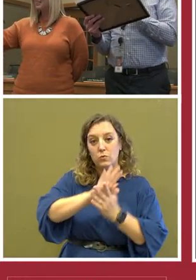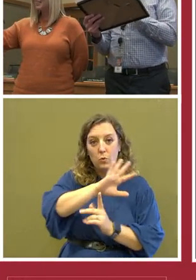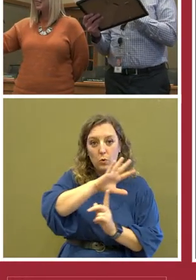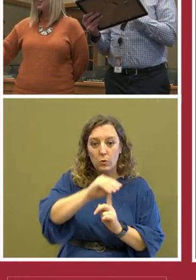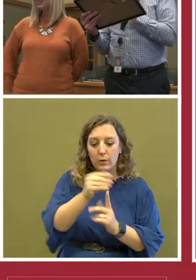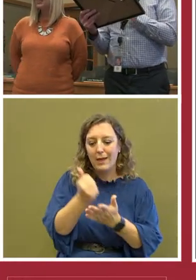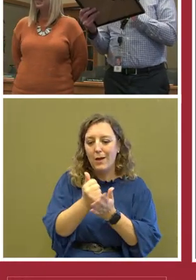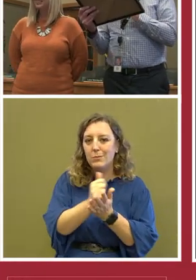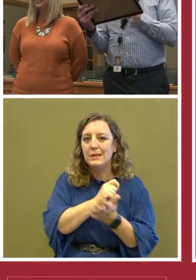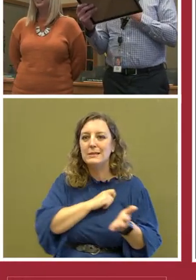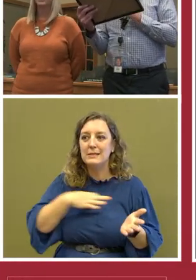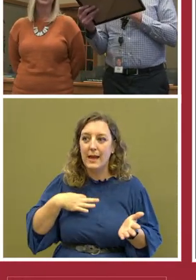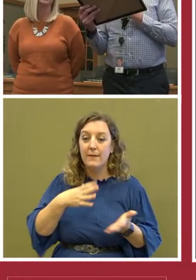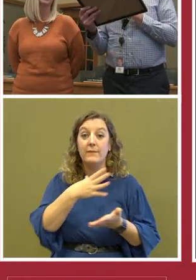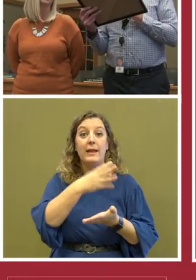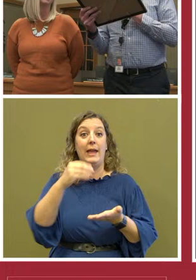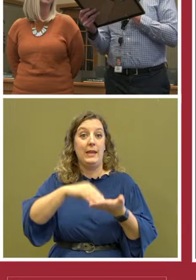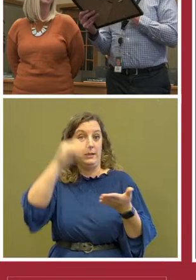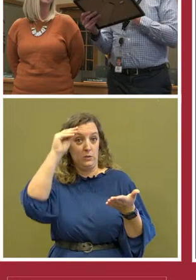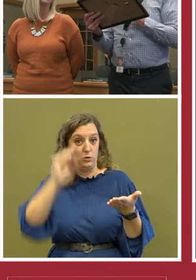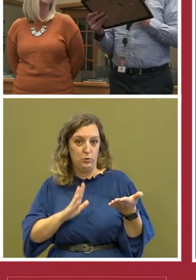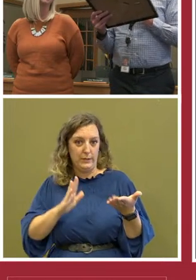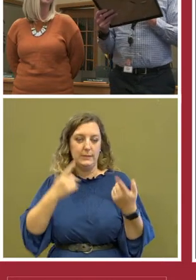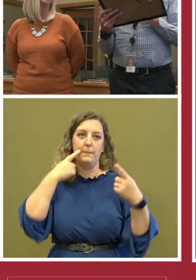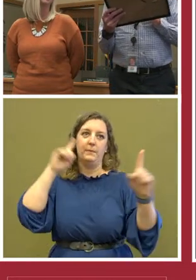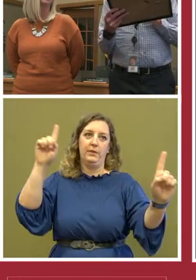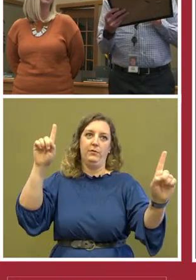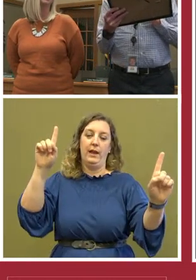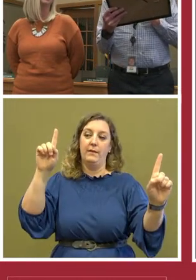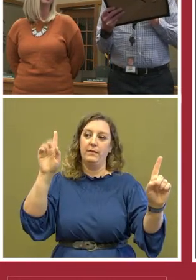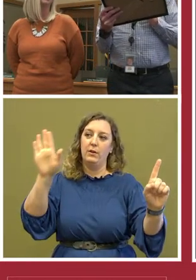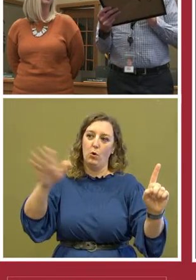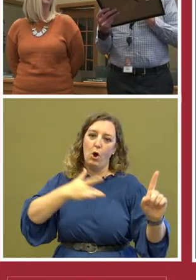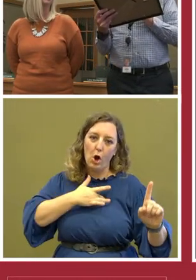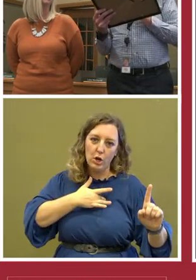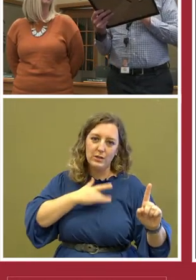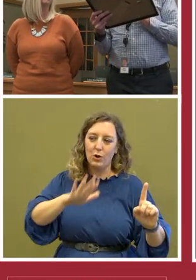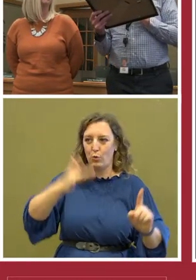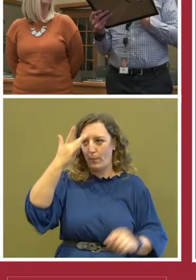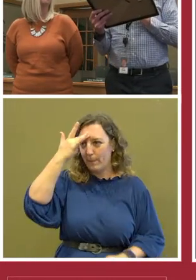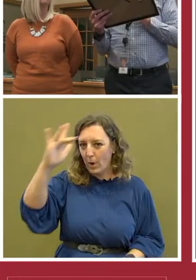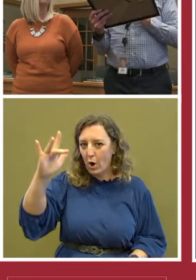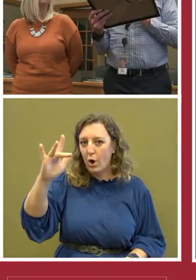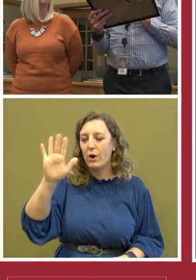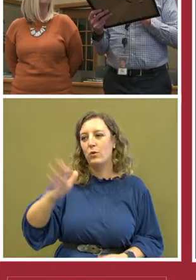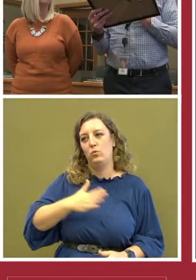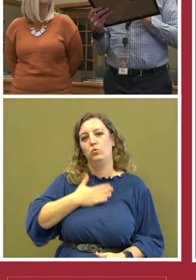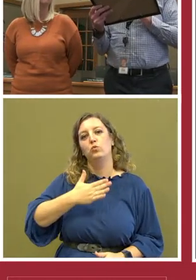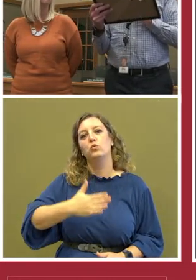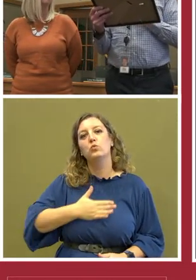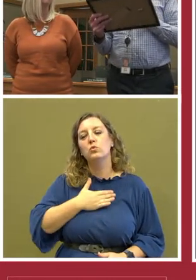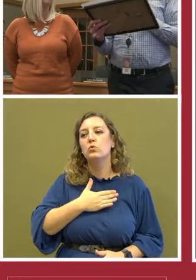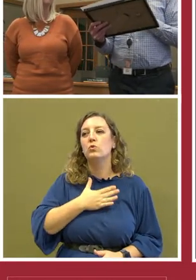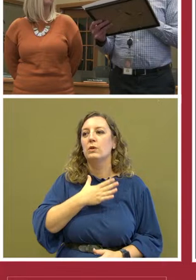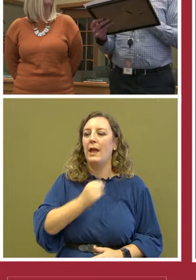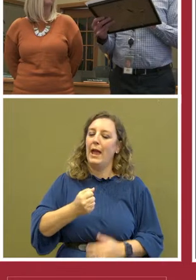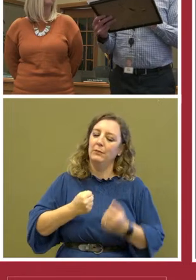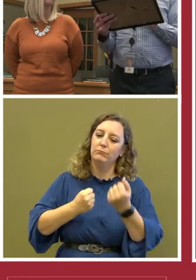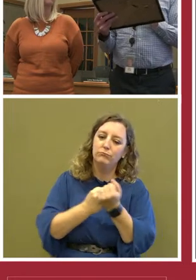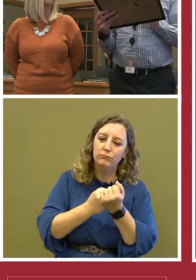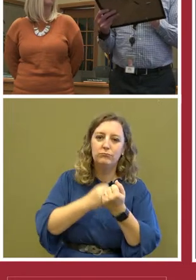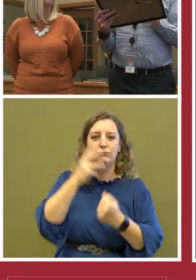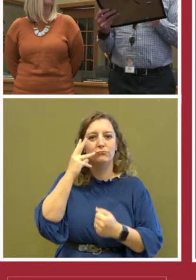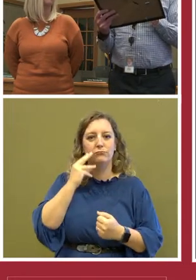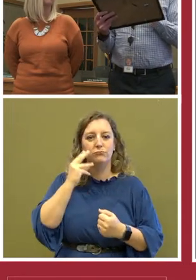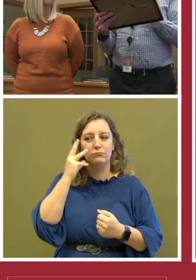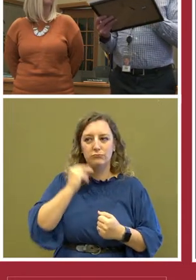our staff and students thrive. For your heart, for your smarts, for your joy and unwavering spirit,